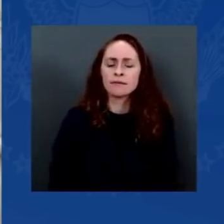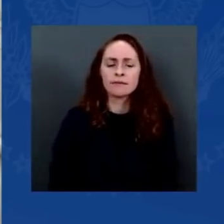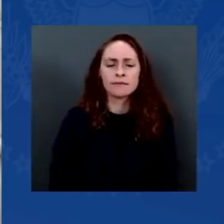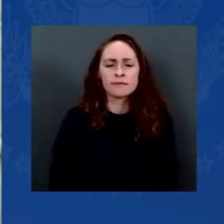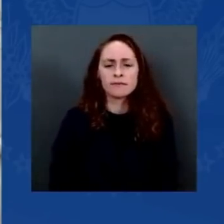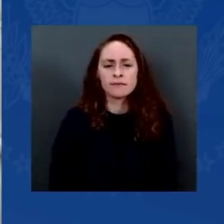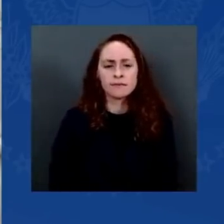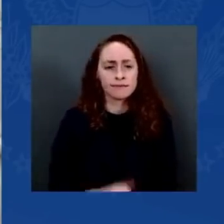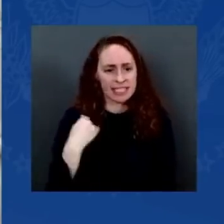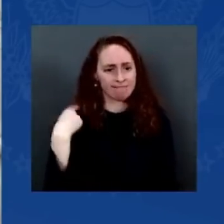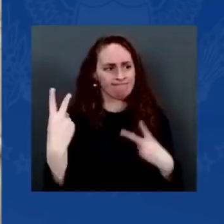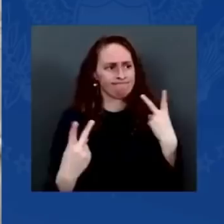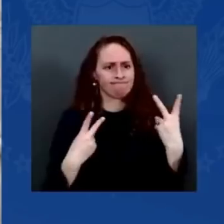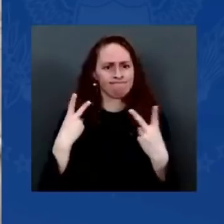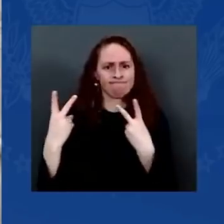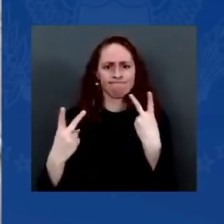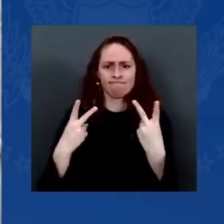supposed to be having this press conference right